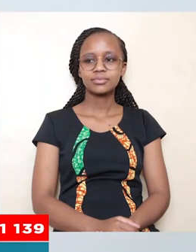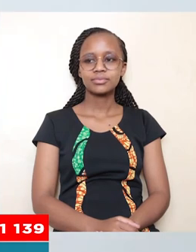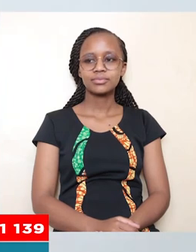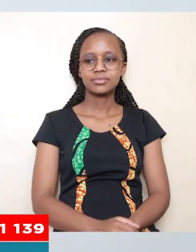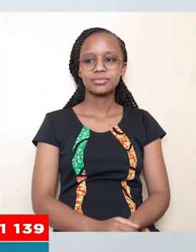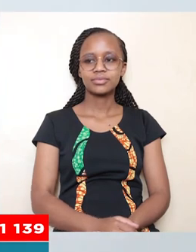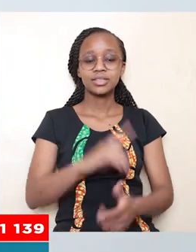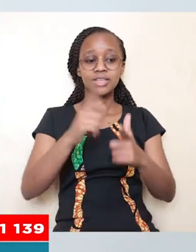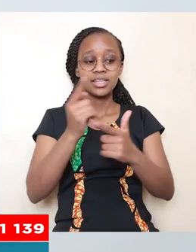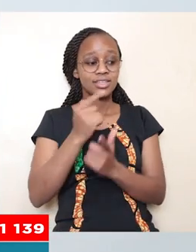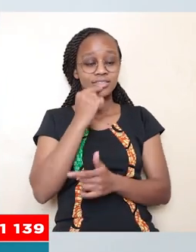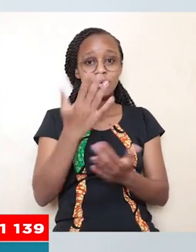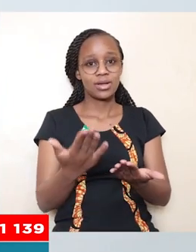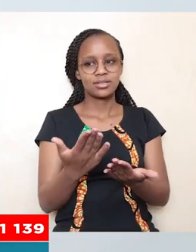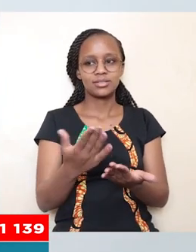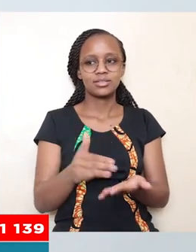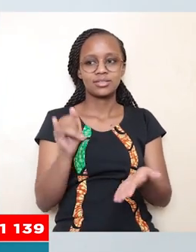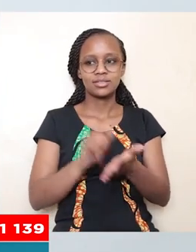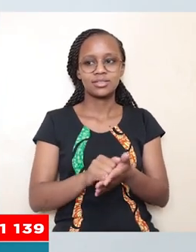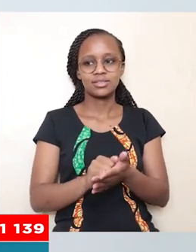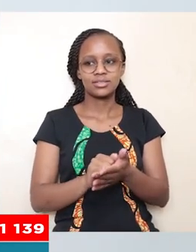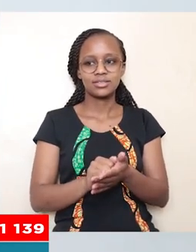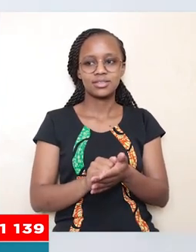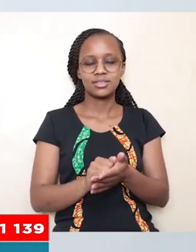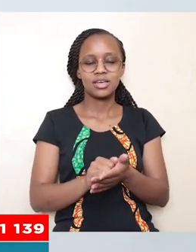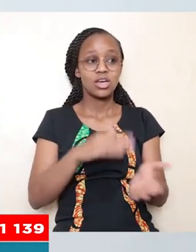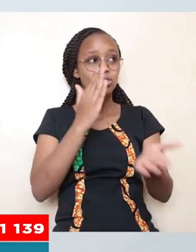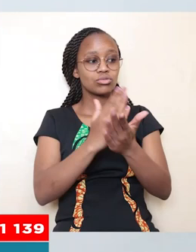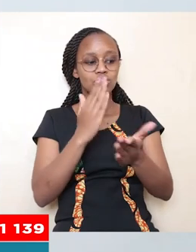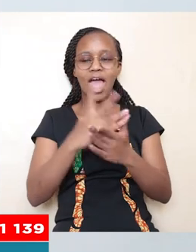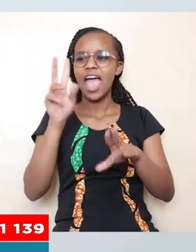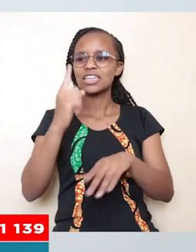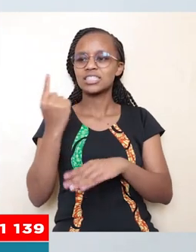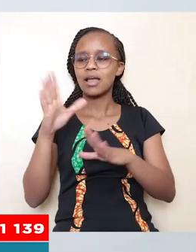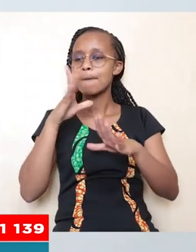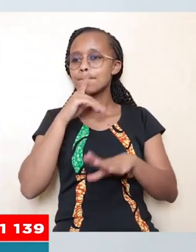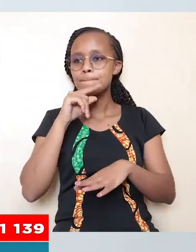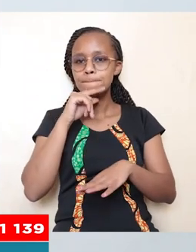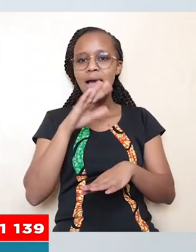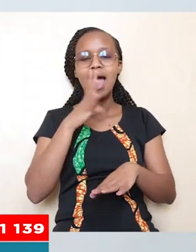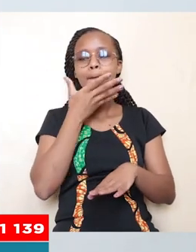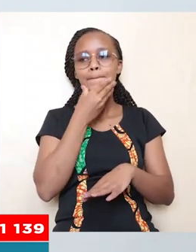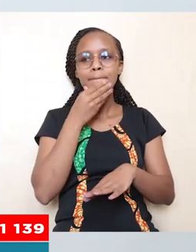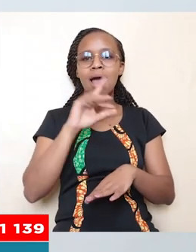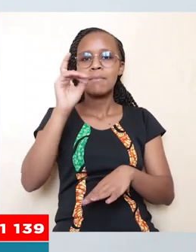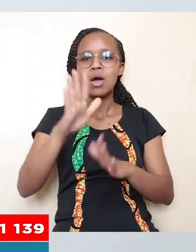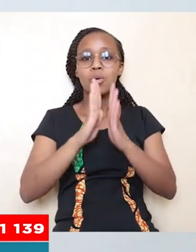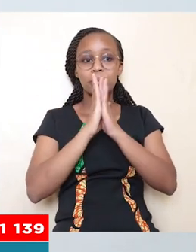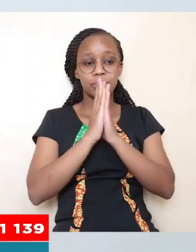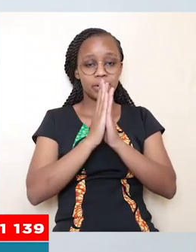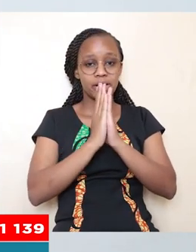then from there we say that primarily every man must make a commitment to pray